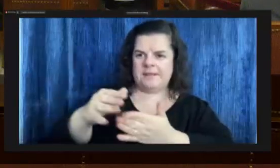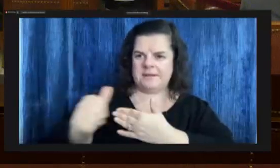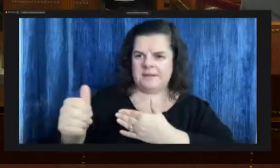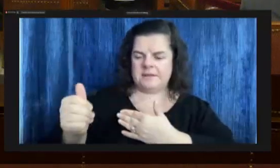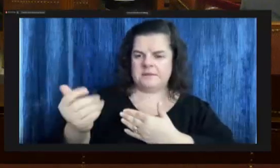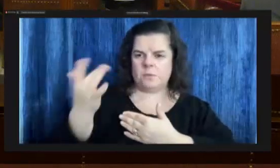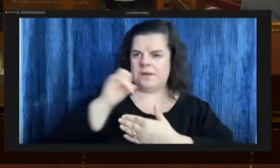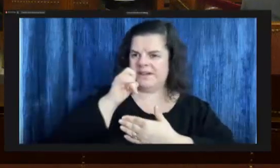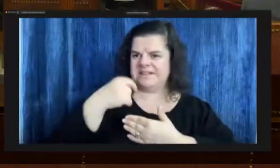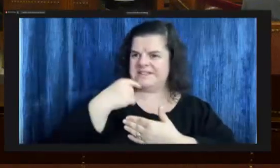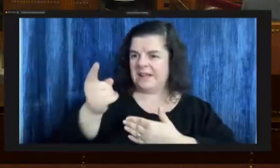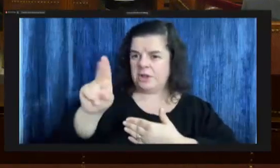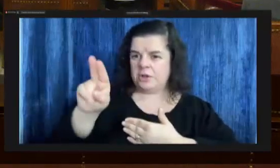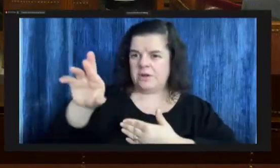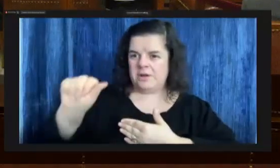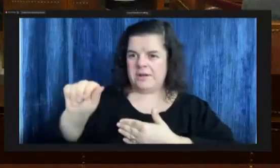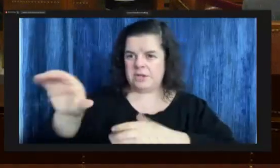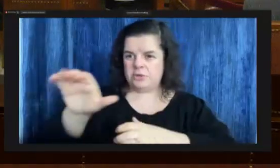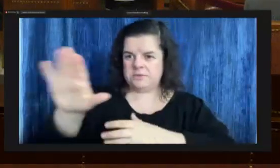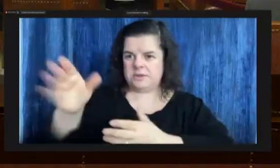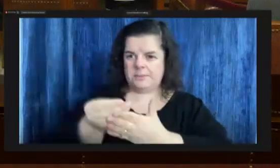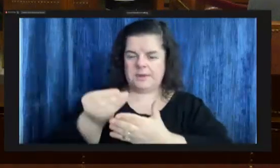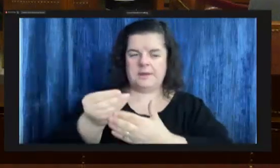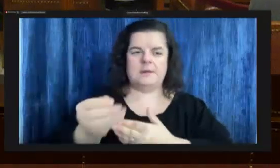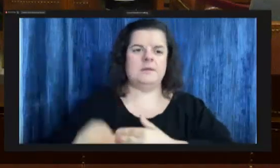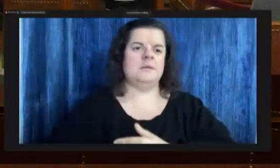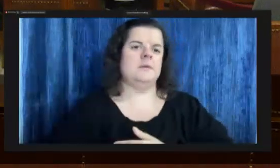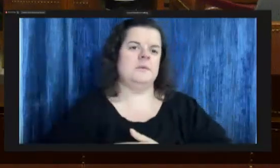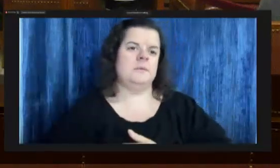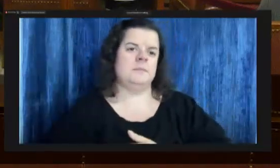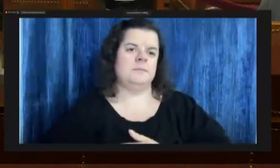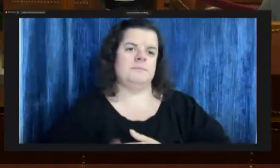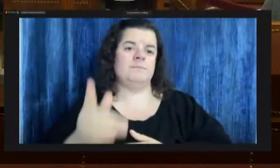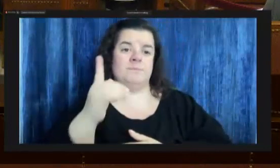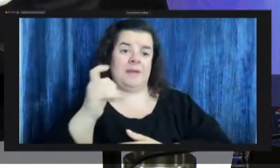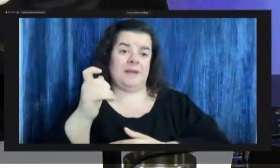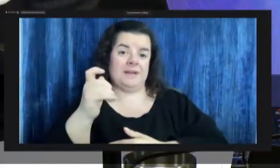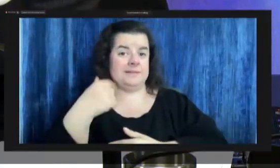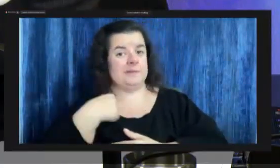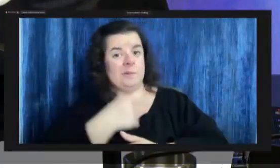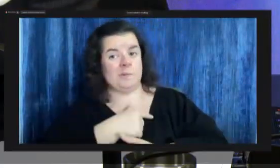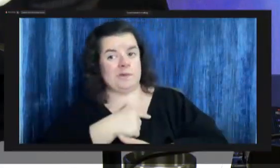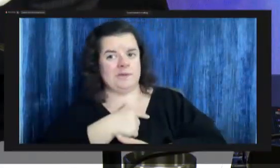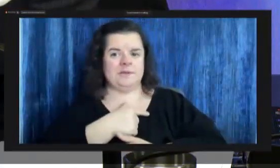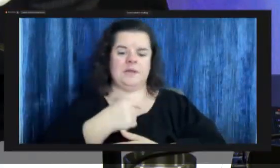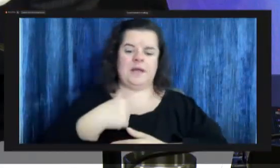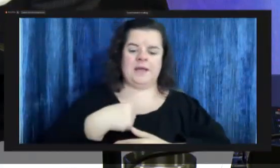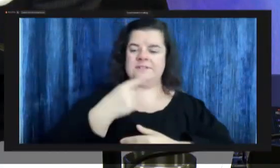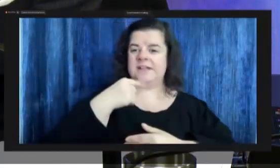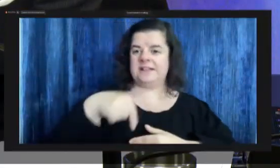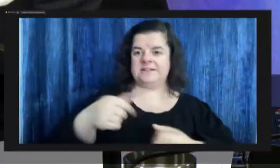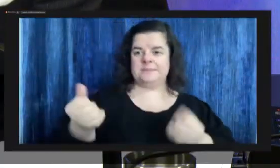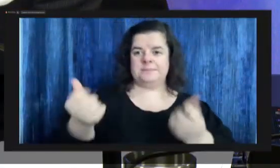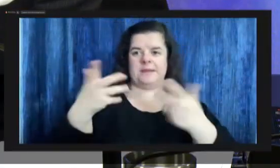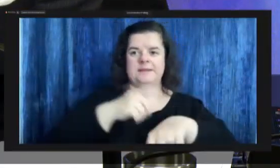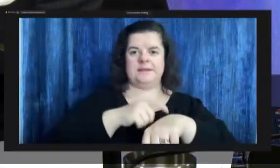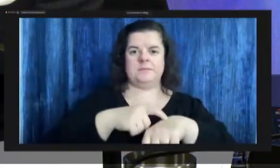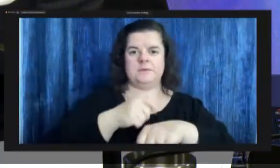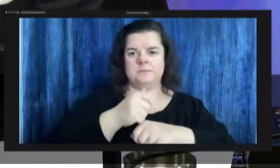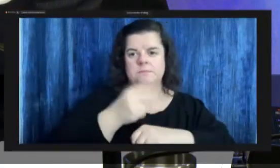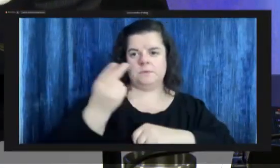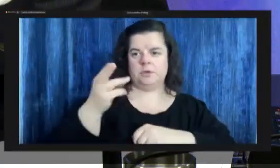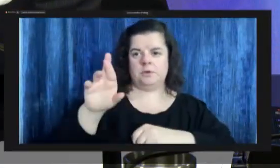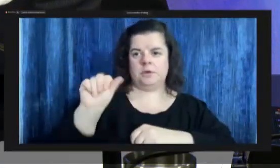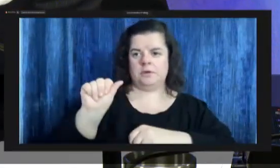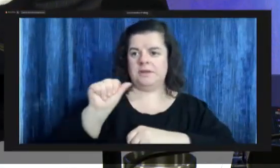URA to do the use the funds? Because, and we've said this, well, I've said this many, many times, the URA actually